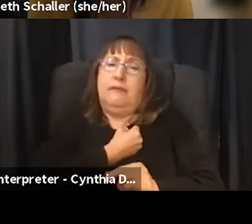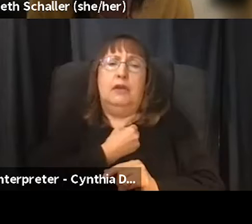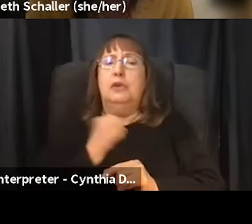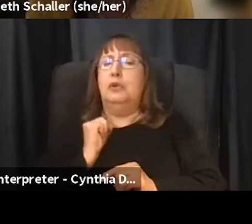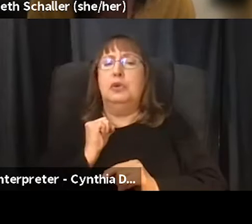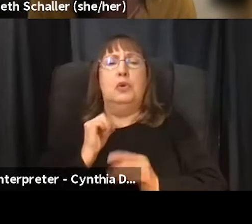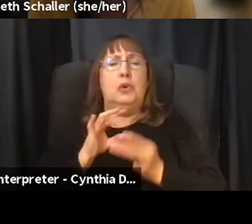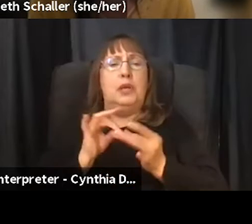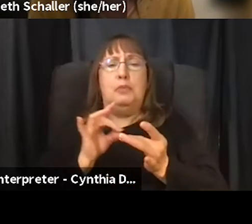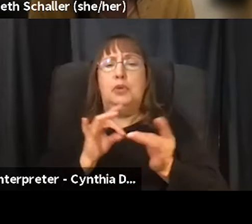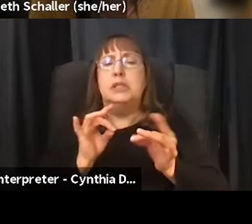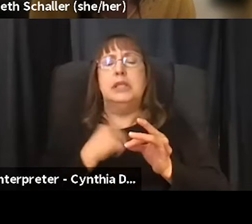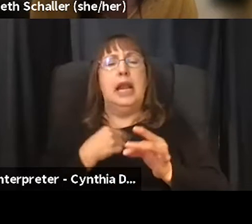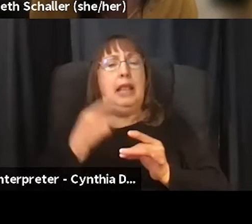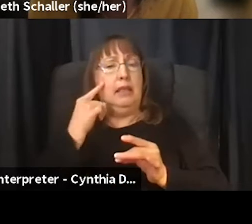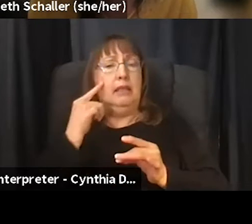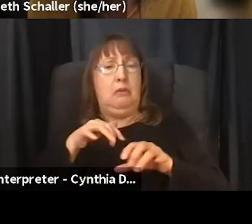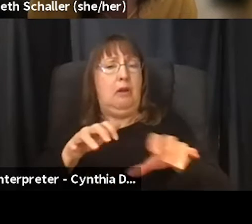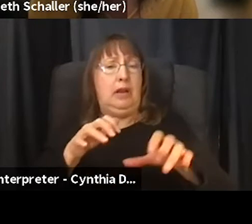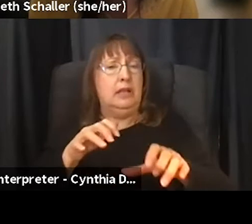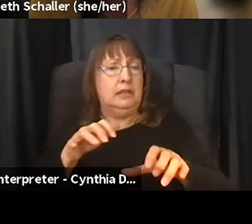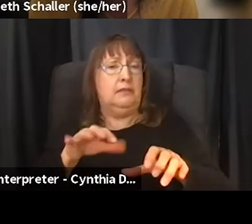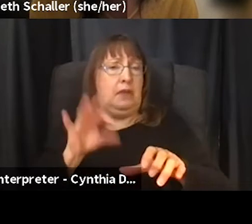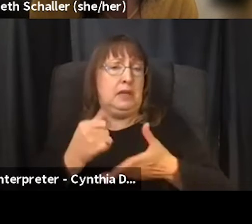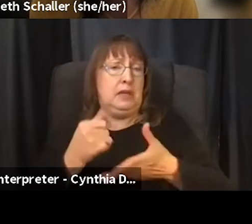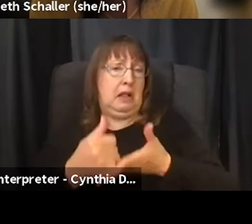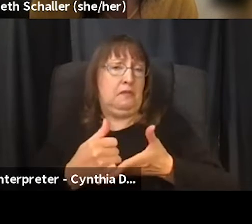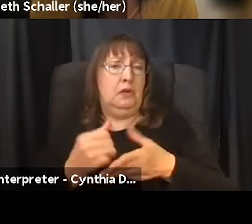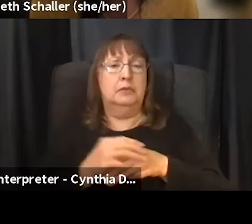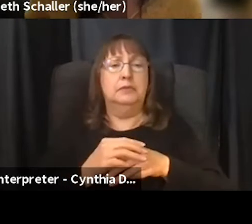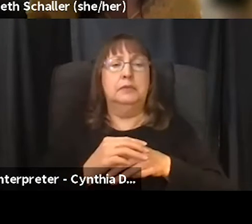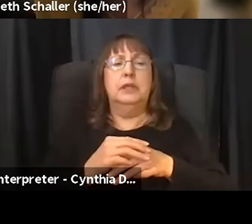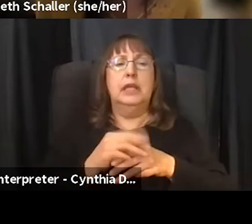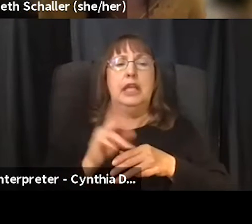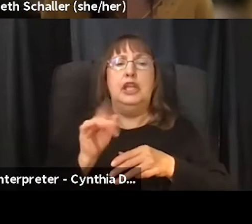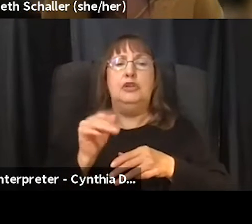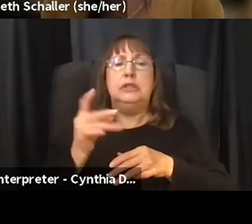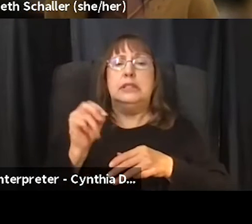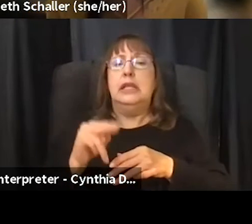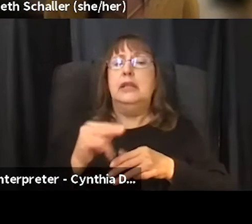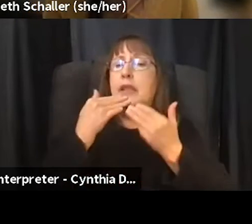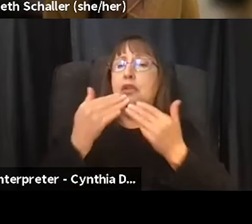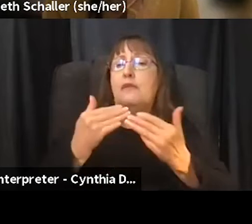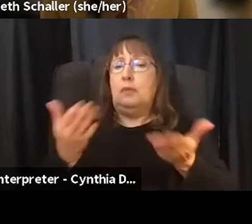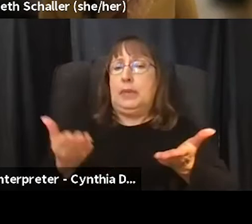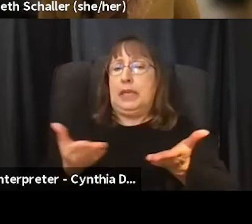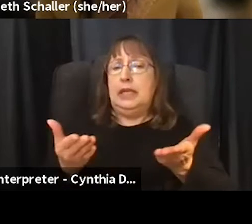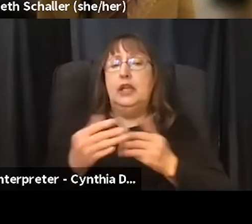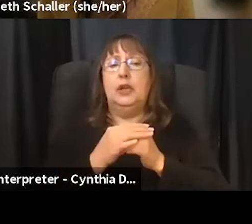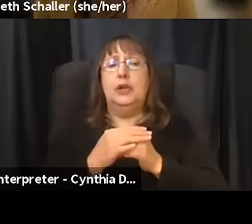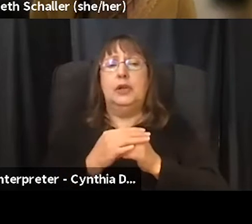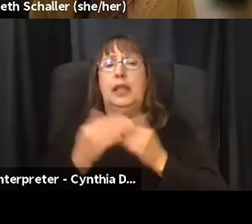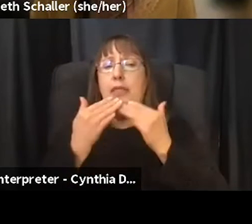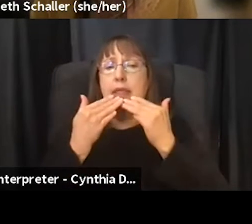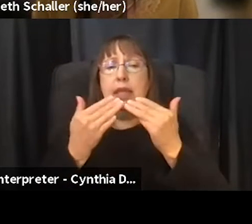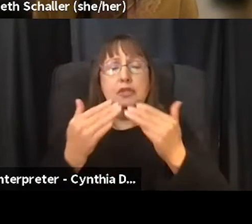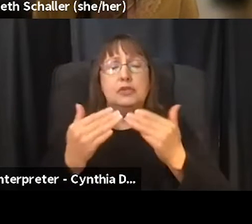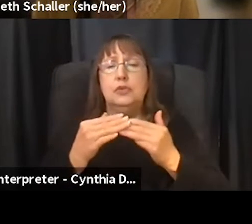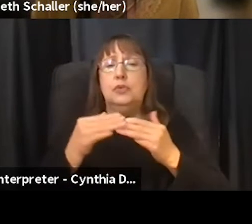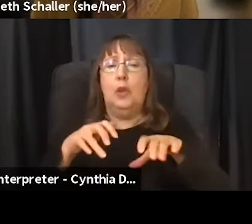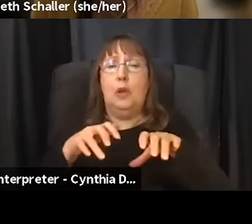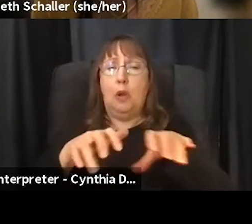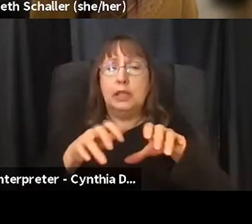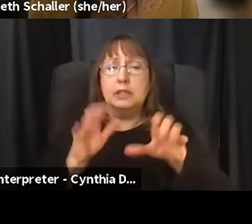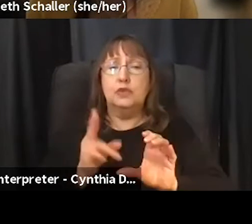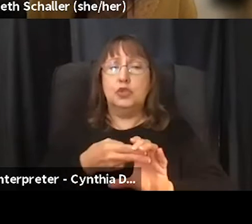audience found it helpful as well. Yeah, thanks so much for being here. And thanks to the audience for